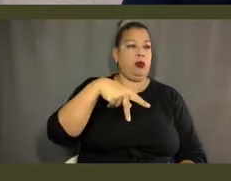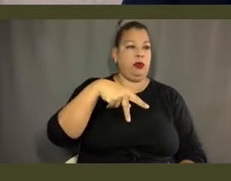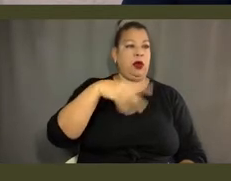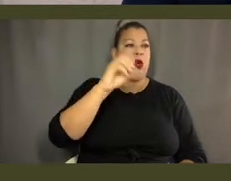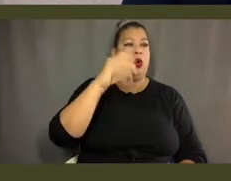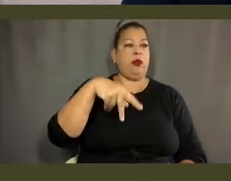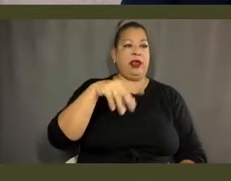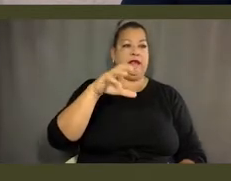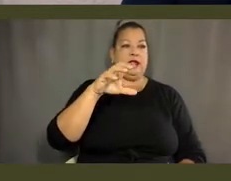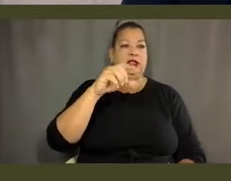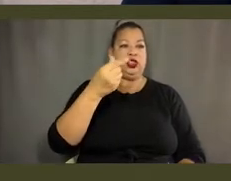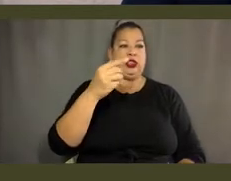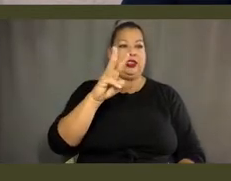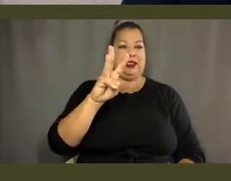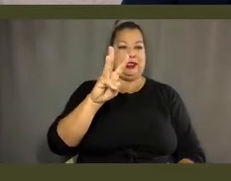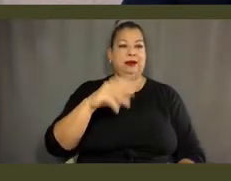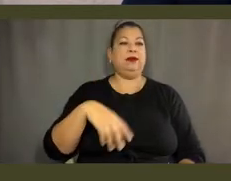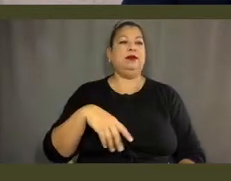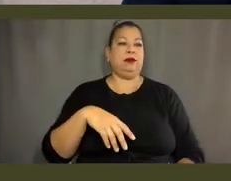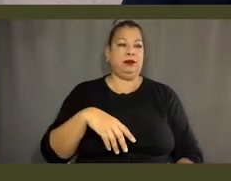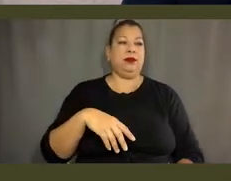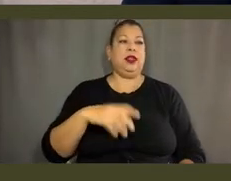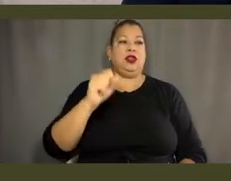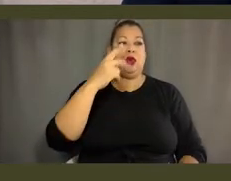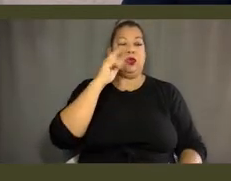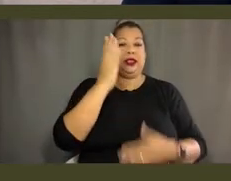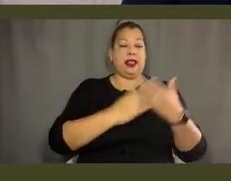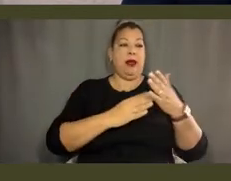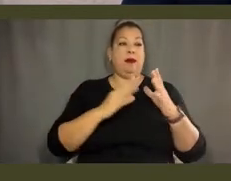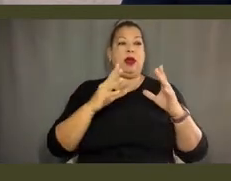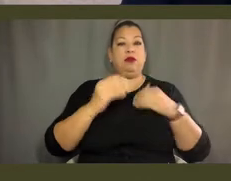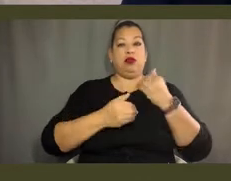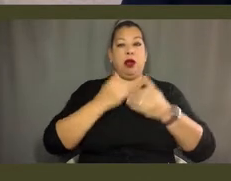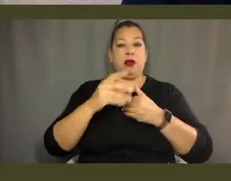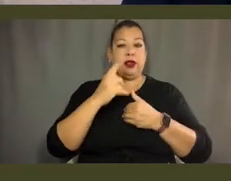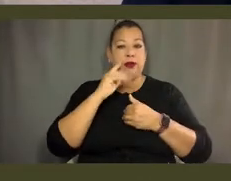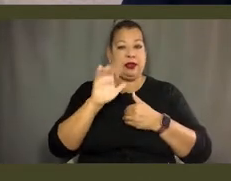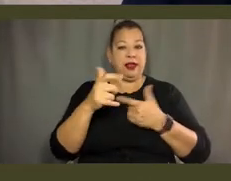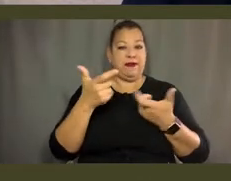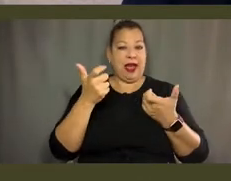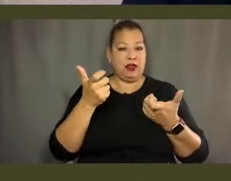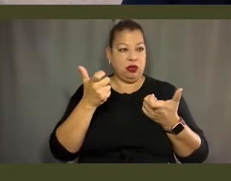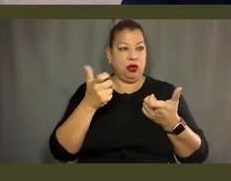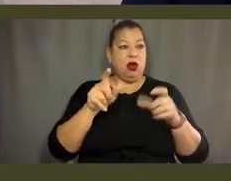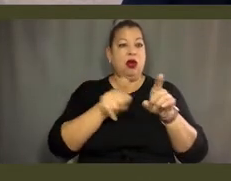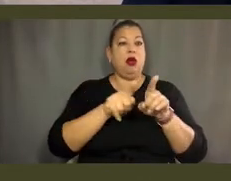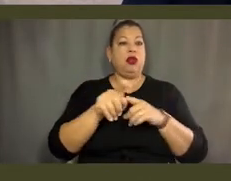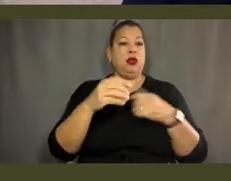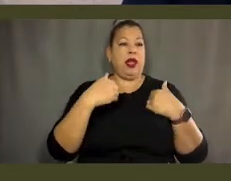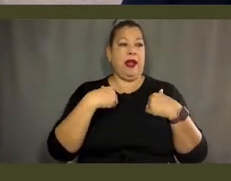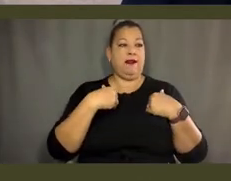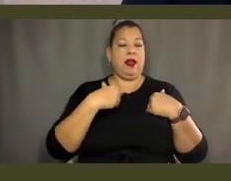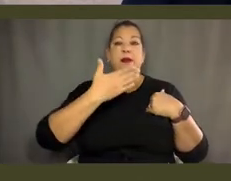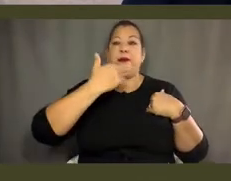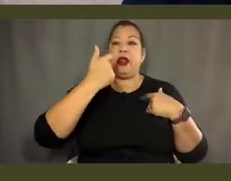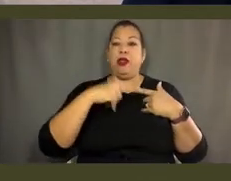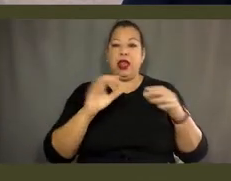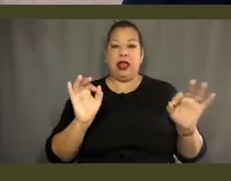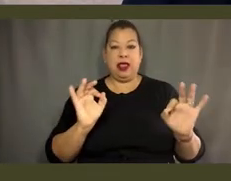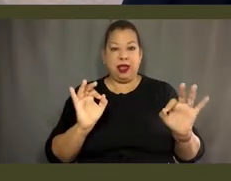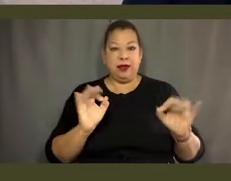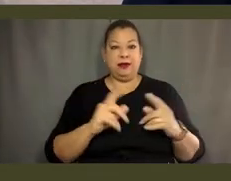right direction, some progress, but action must be faster. We have better than nothing,